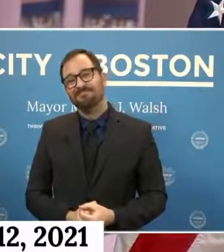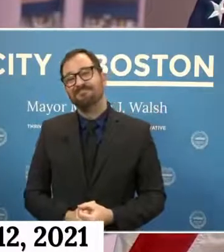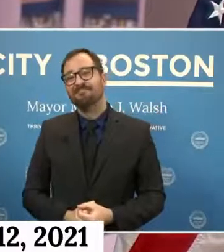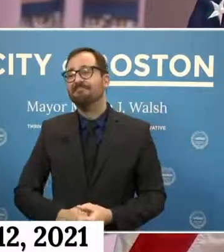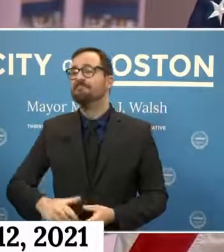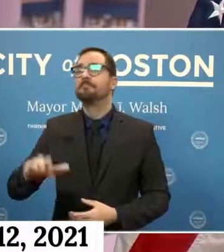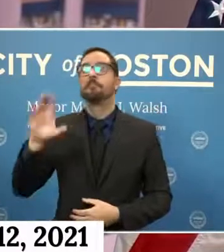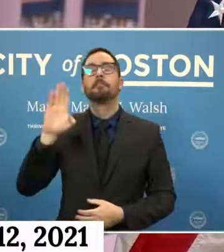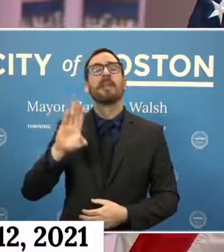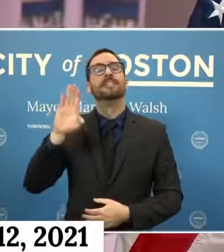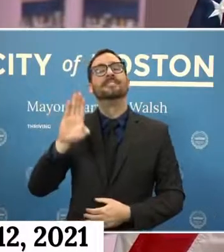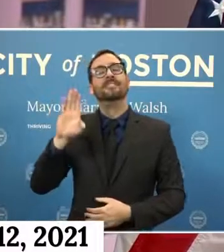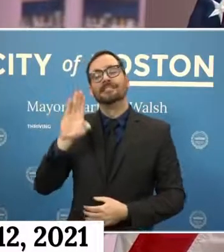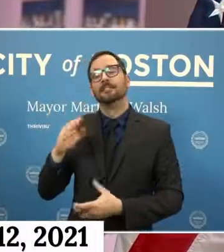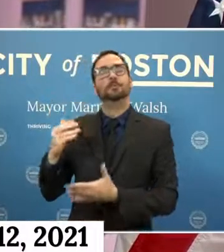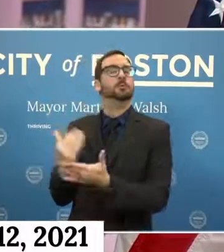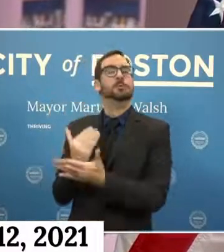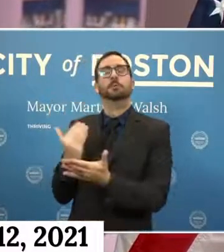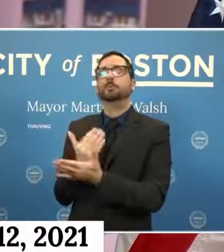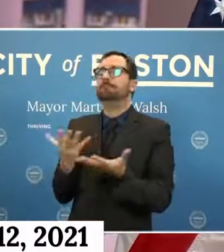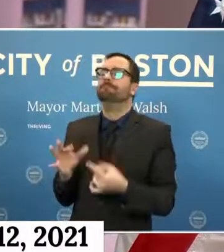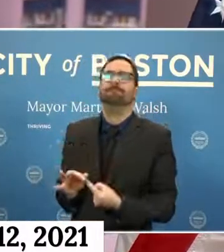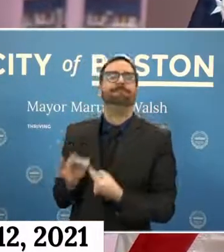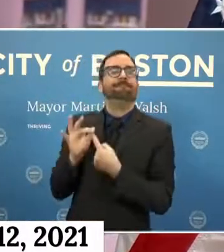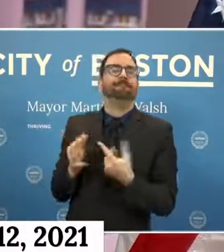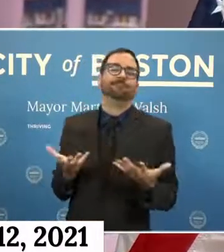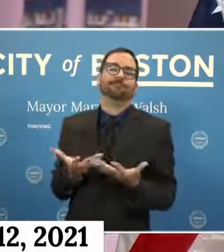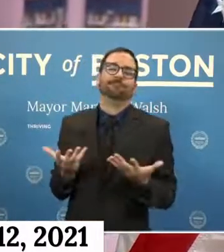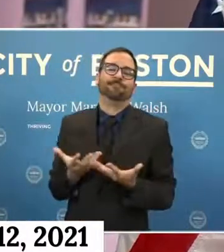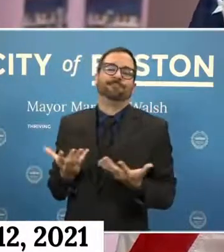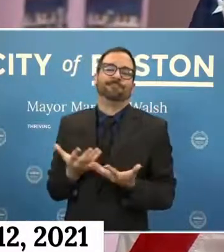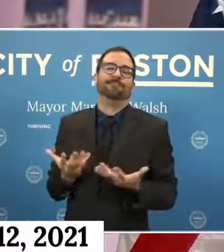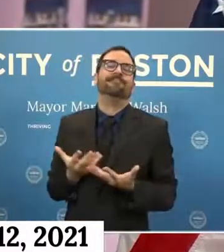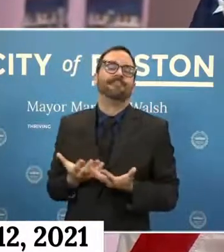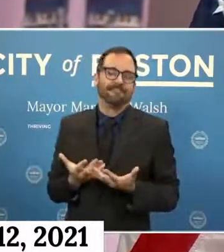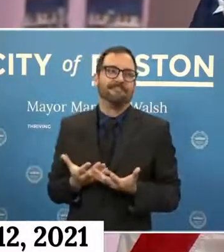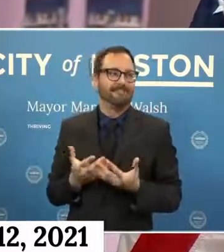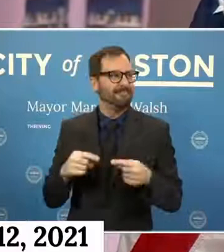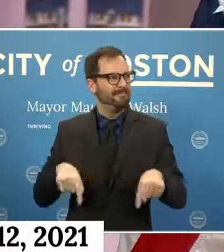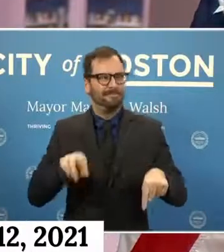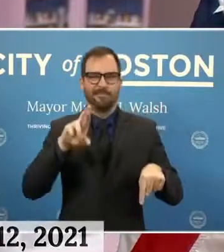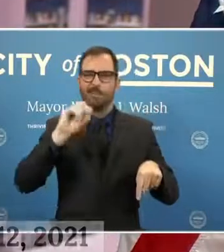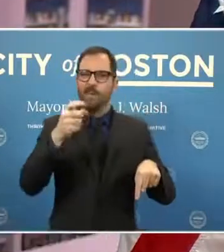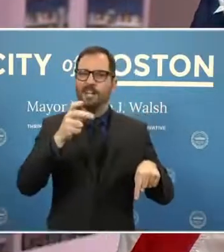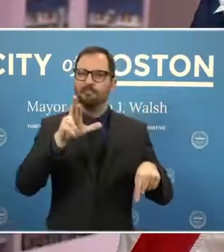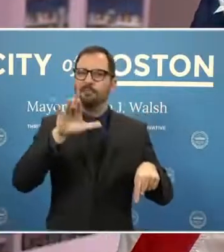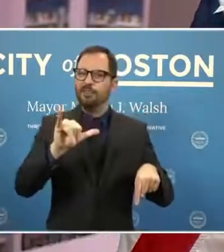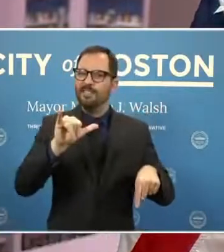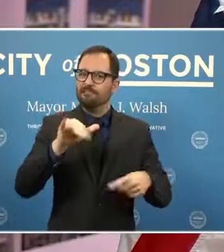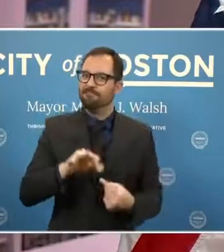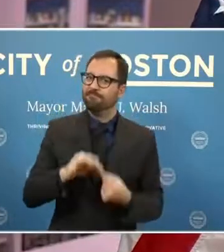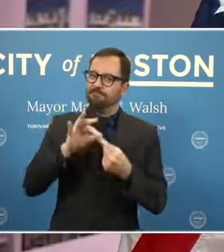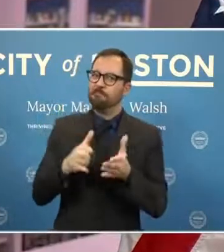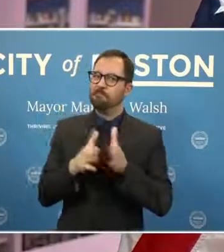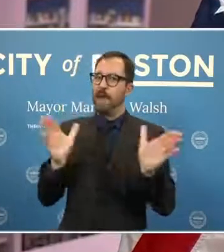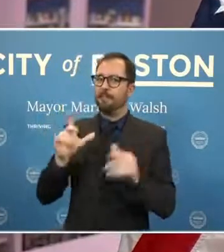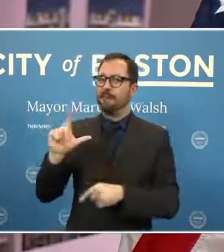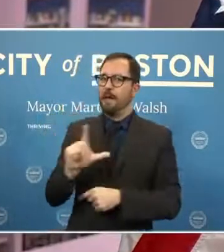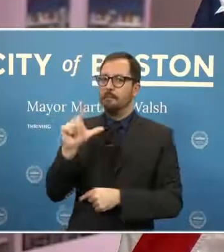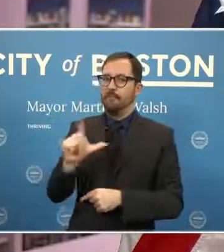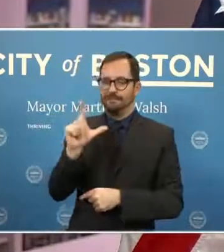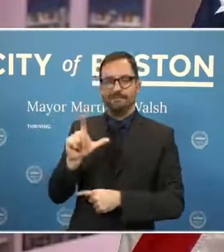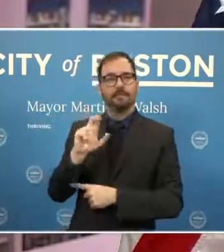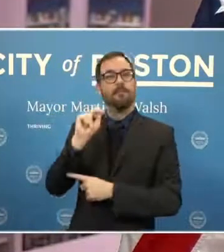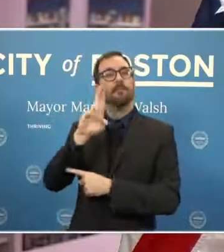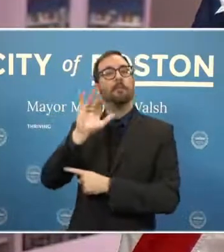Roxbury branch of the Boston Public Library in Nubian Square. Despite the pandemic, we made sure to advance this project, along with